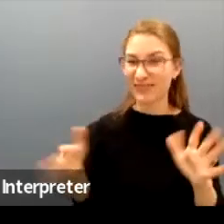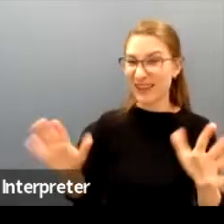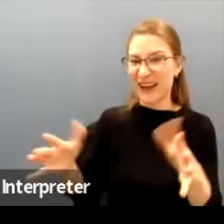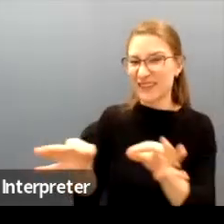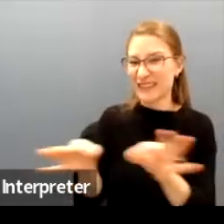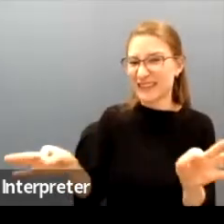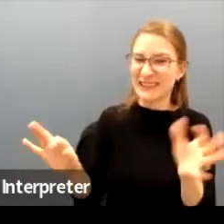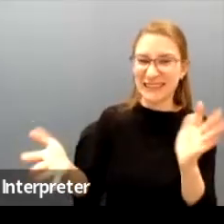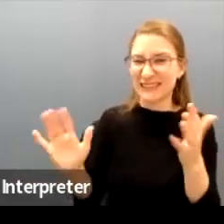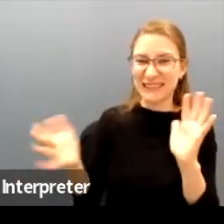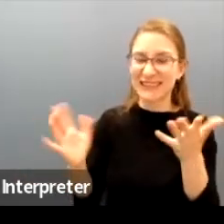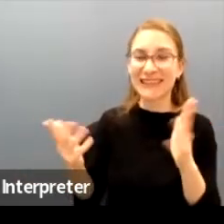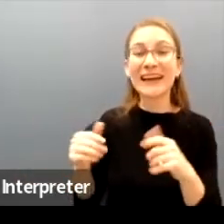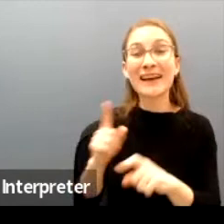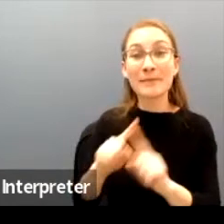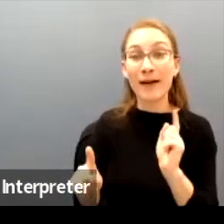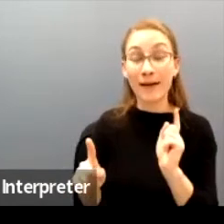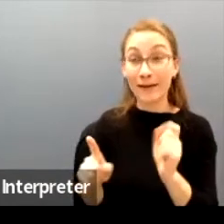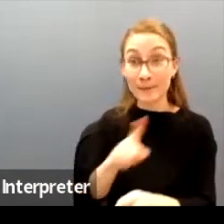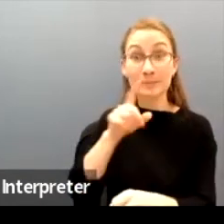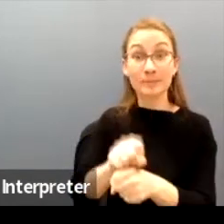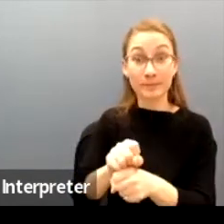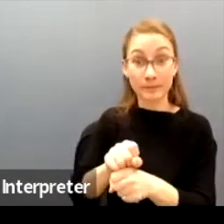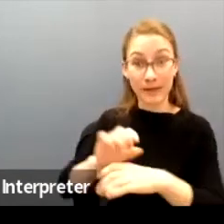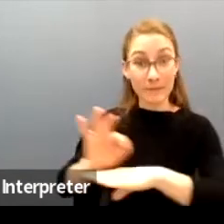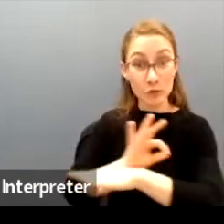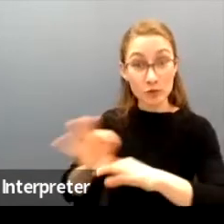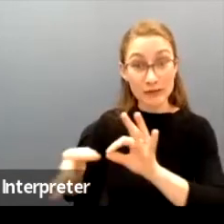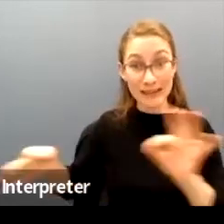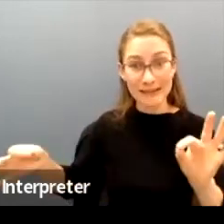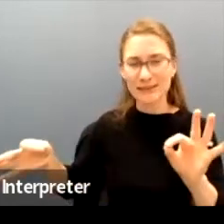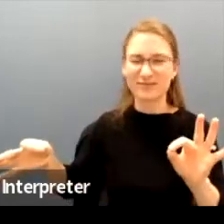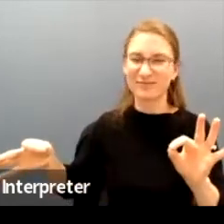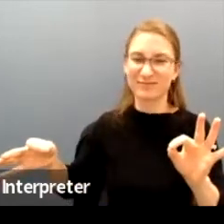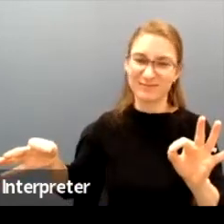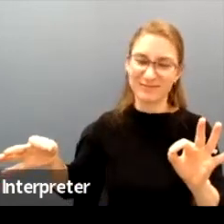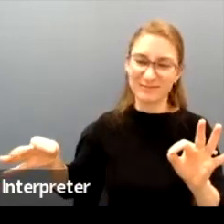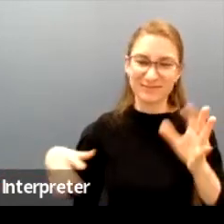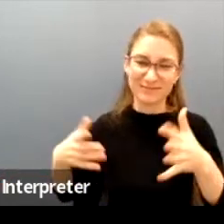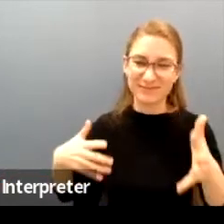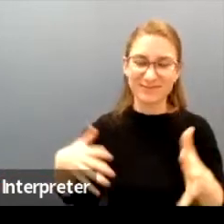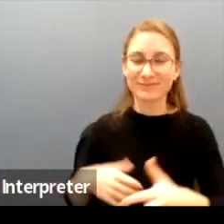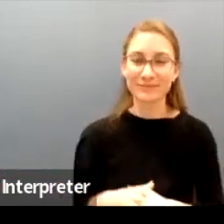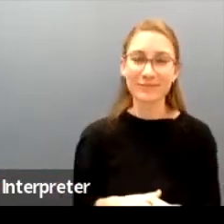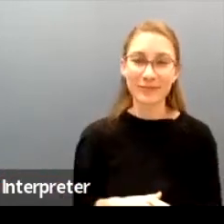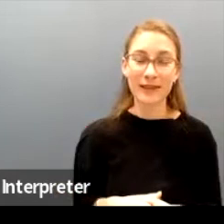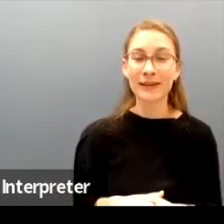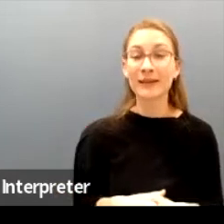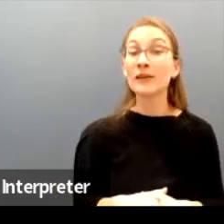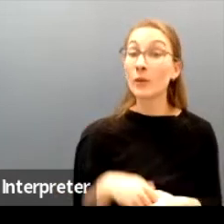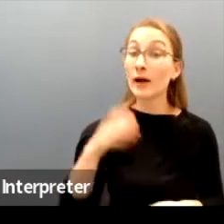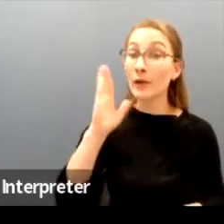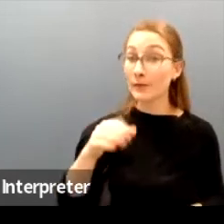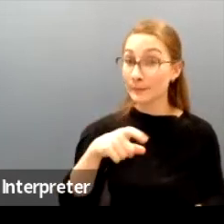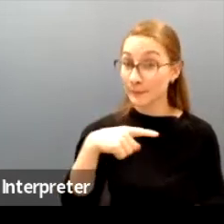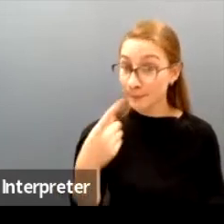made a phrase, but is it really a functional sentence? Can anyone really understand? And I will at least say it with this much with the core